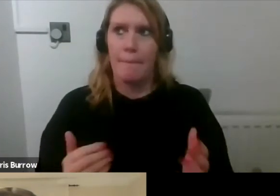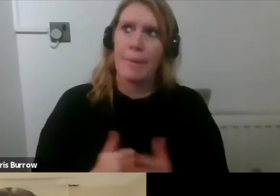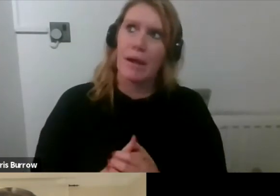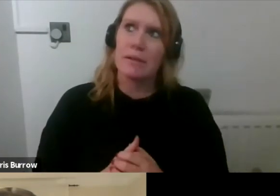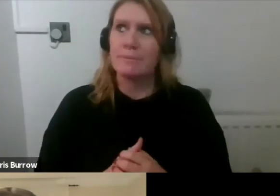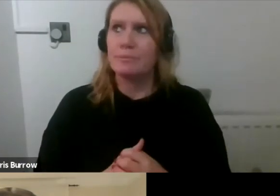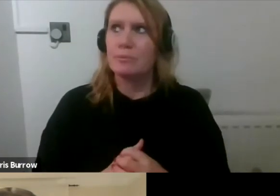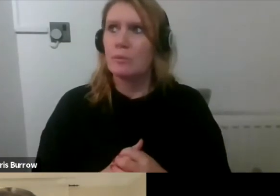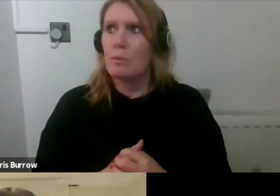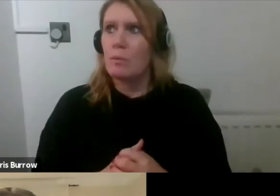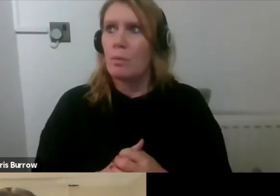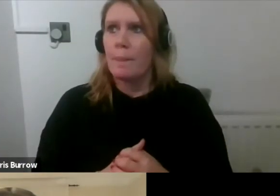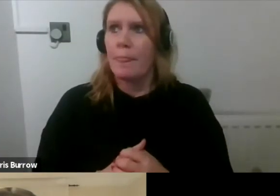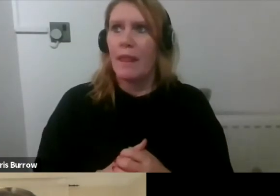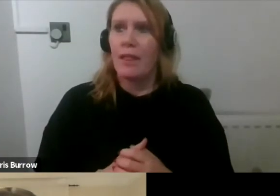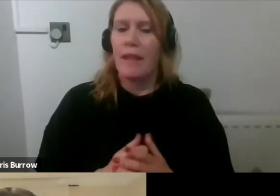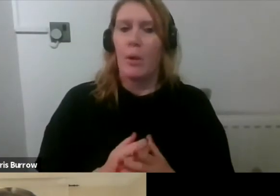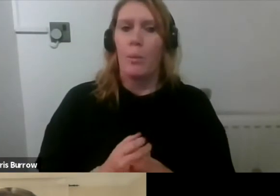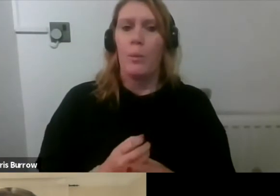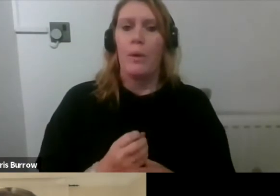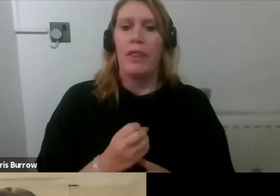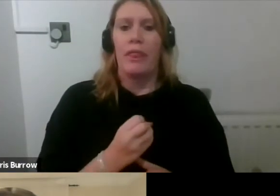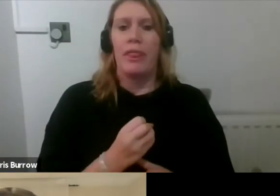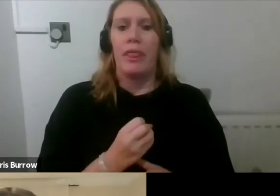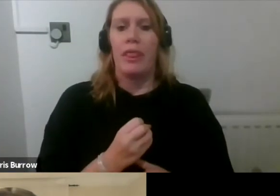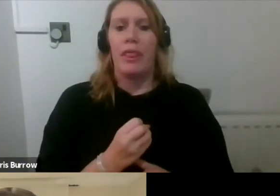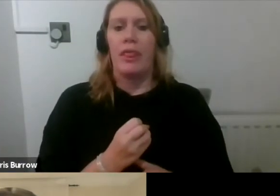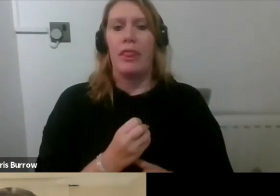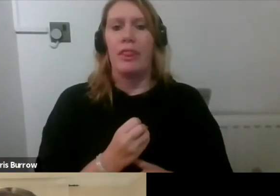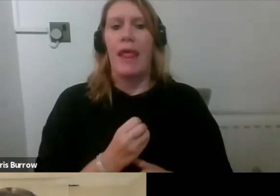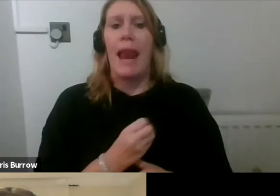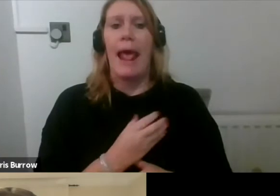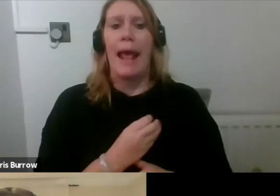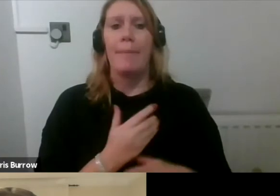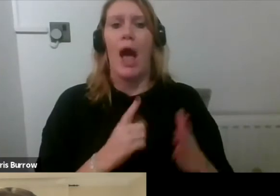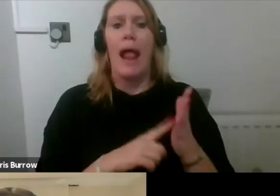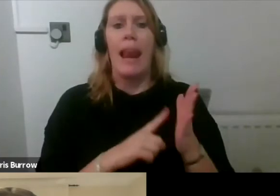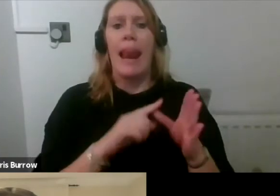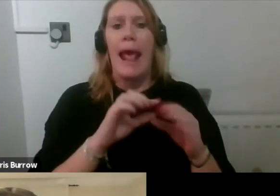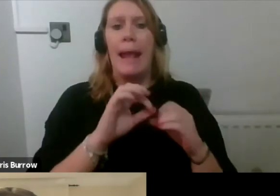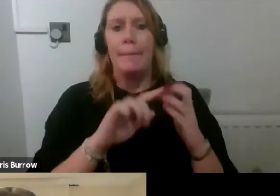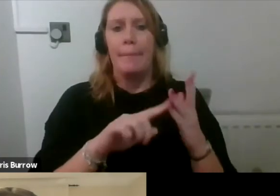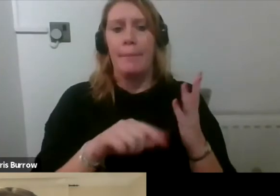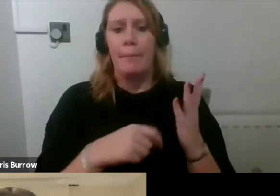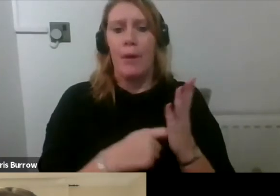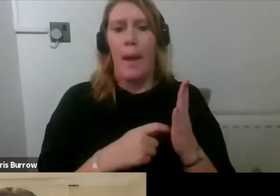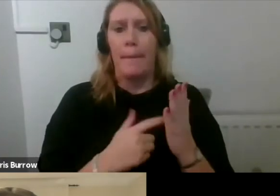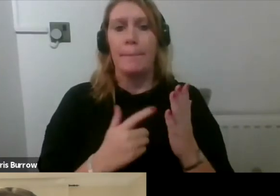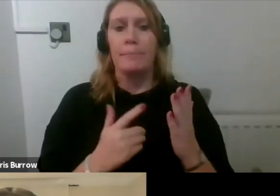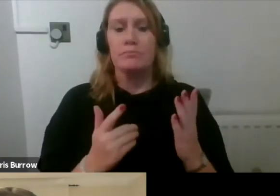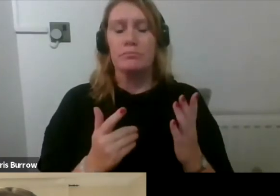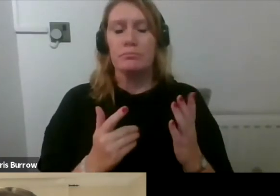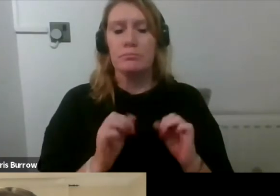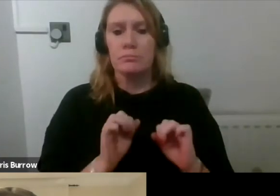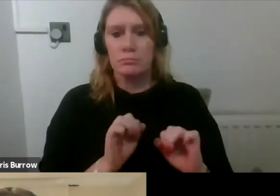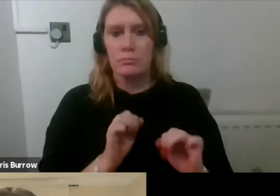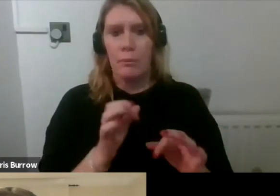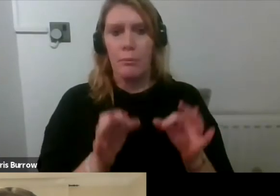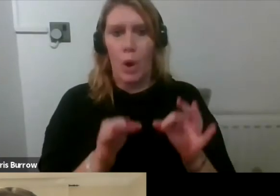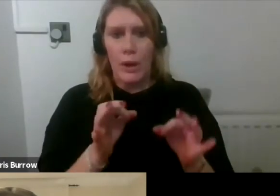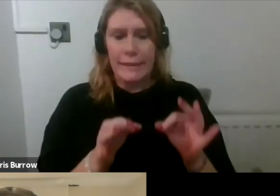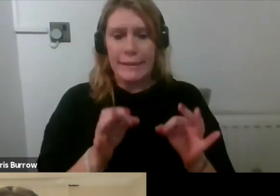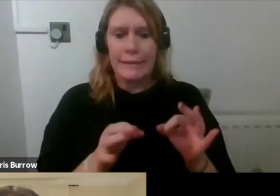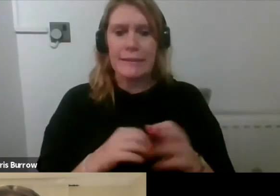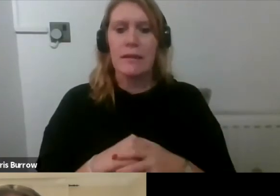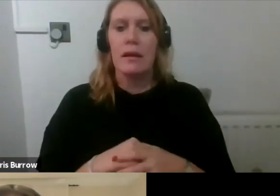Labour movement, I was chairing the NUJ's Equality Council in the 80s and 90s.